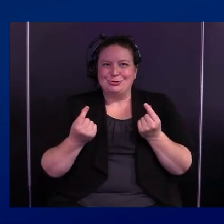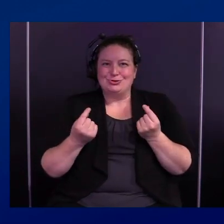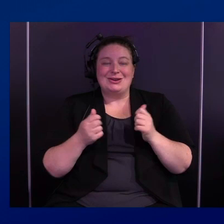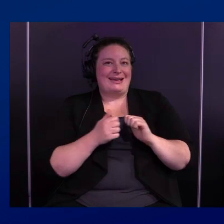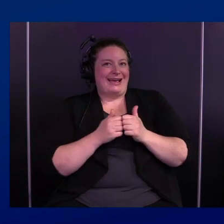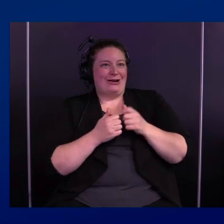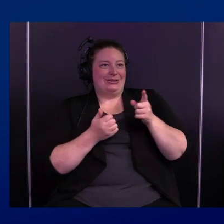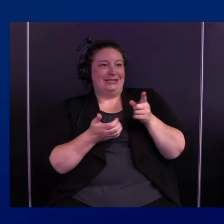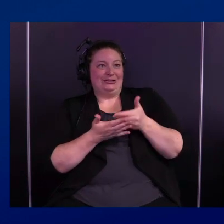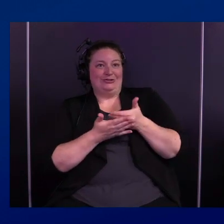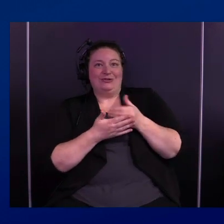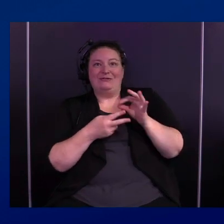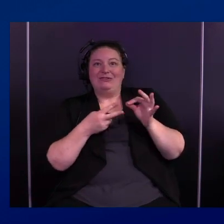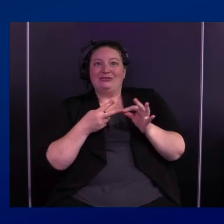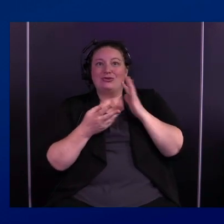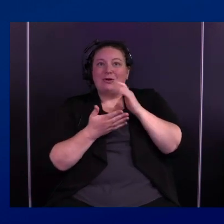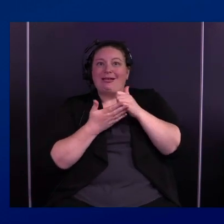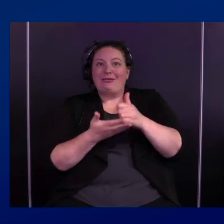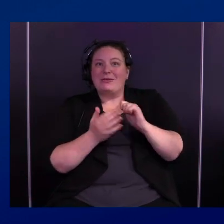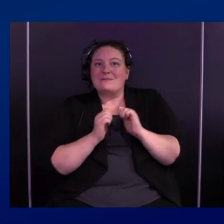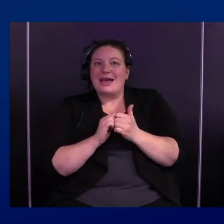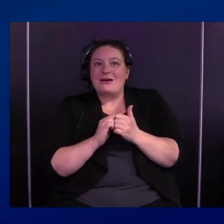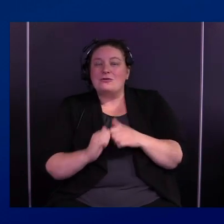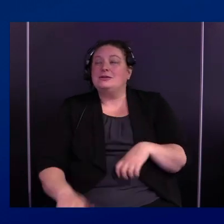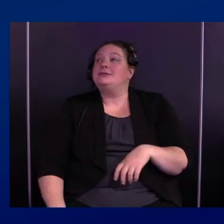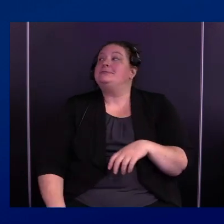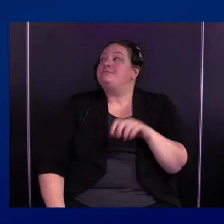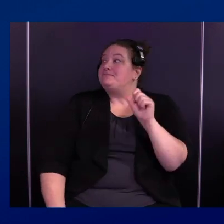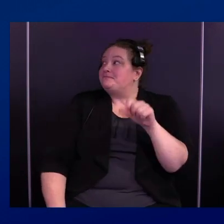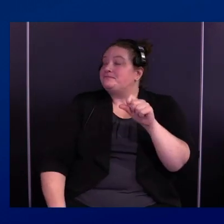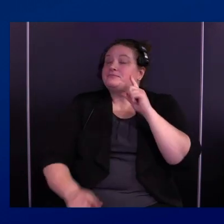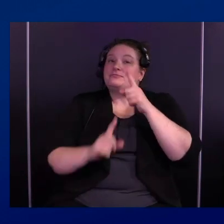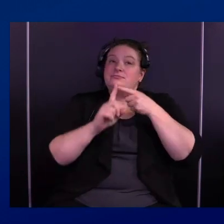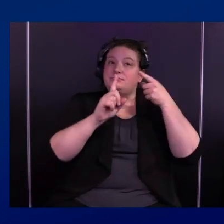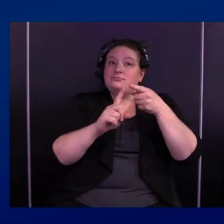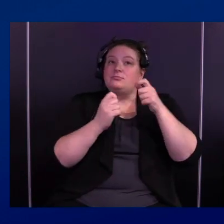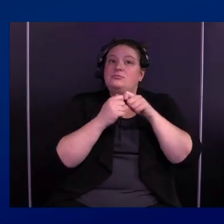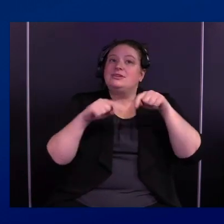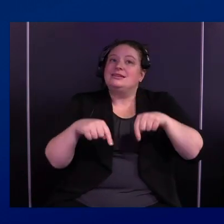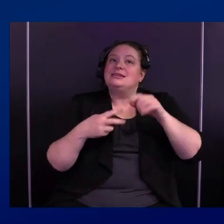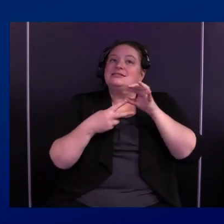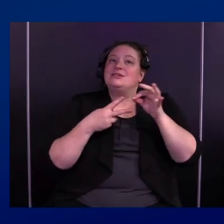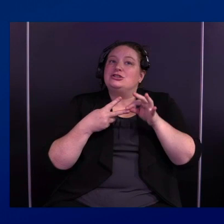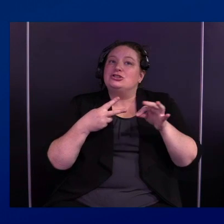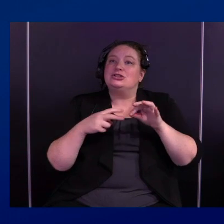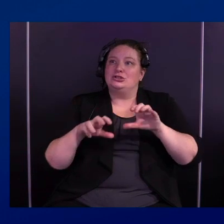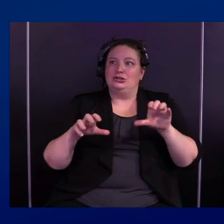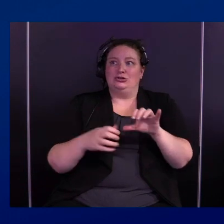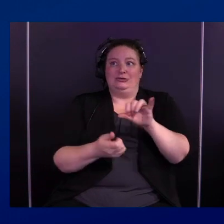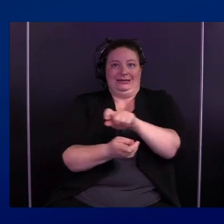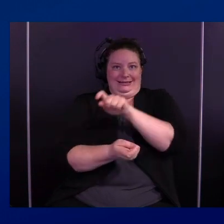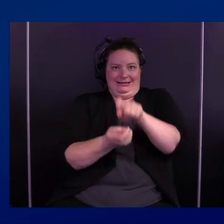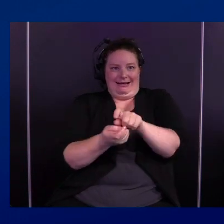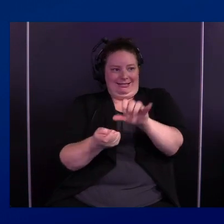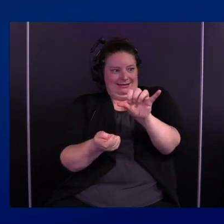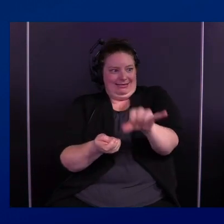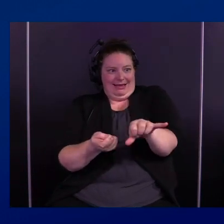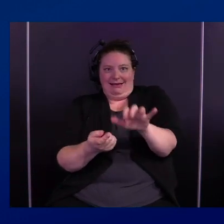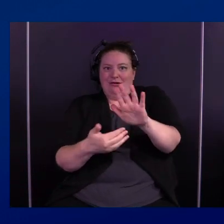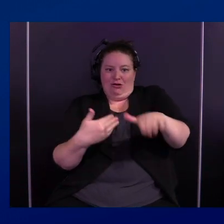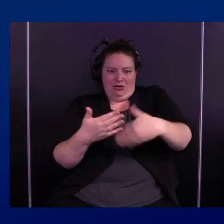new feature going to help them there? Yeah, exactly. So our goal with this feature is to do exactly that, to take all of